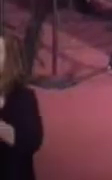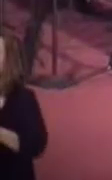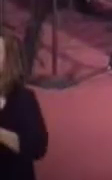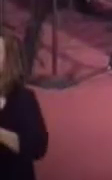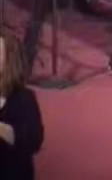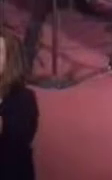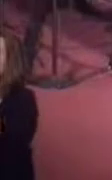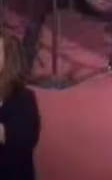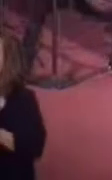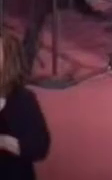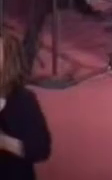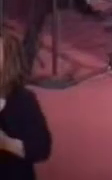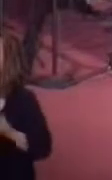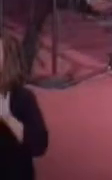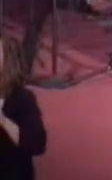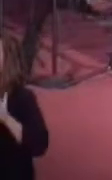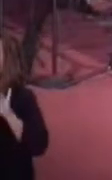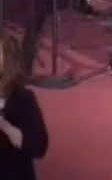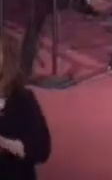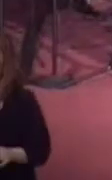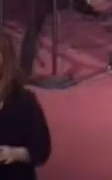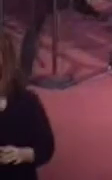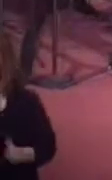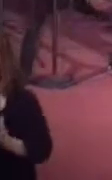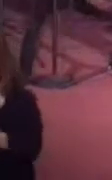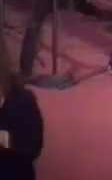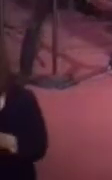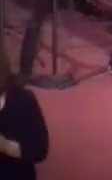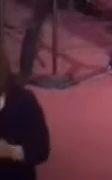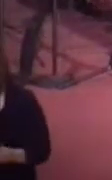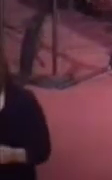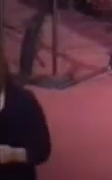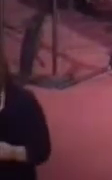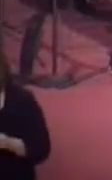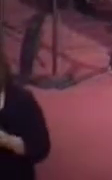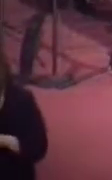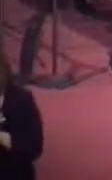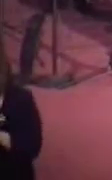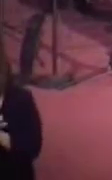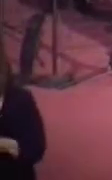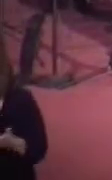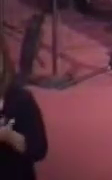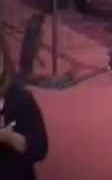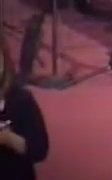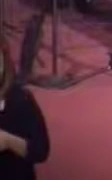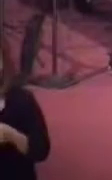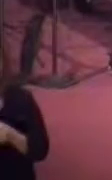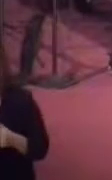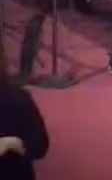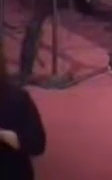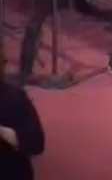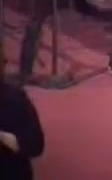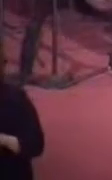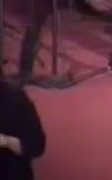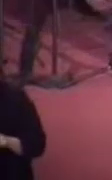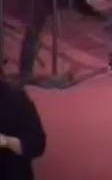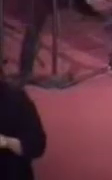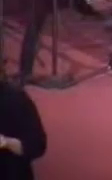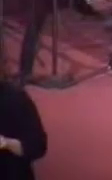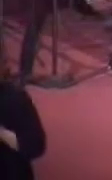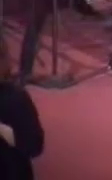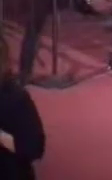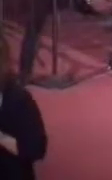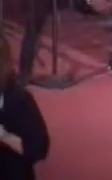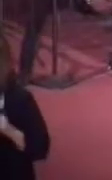mercy. Daniel's the kind of guy who prays for his food at work and at school, even when others don't. He's the kind of guy that talks about